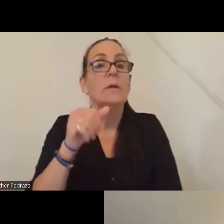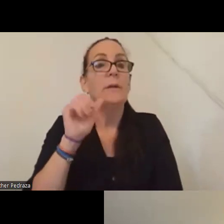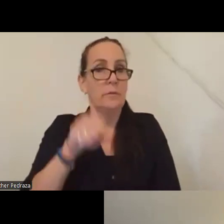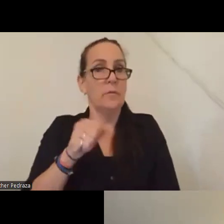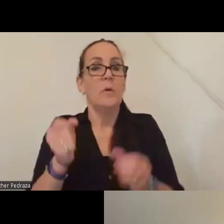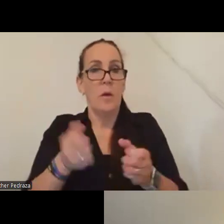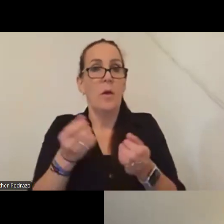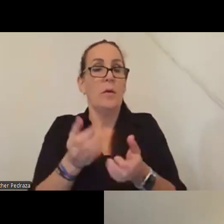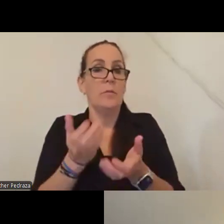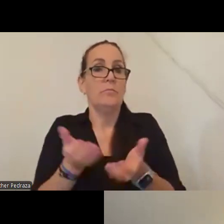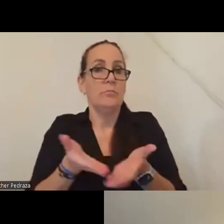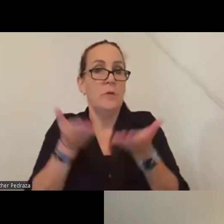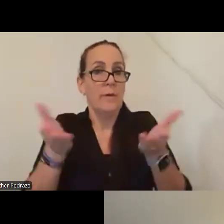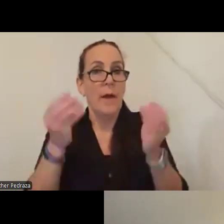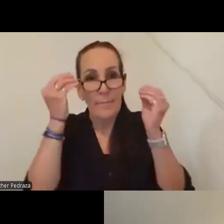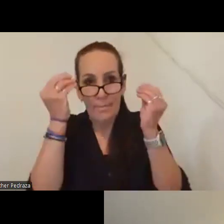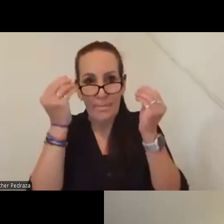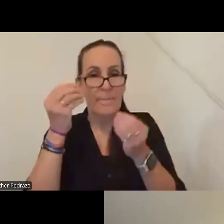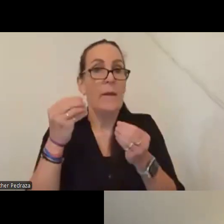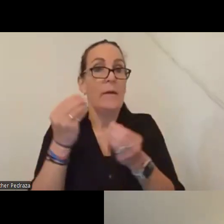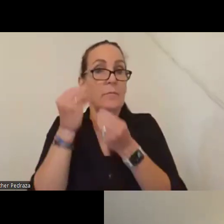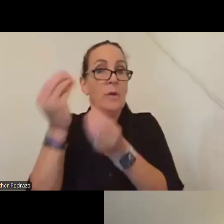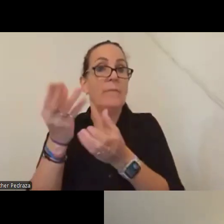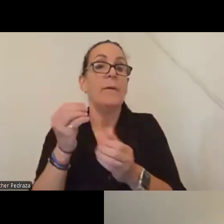And we would appreciate any